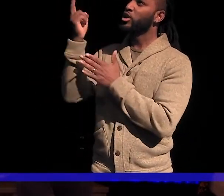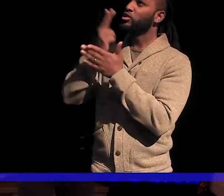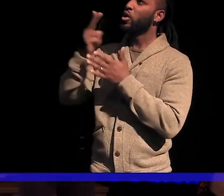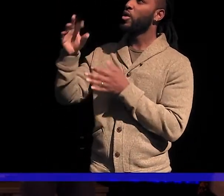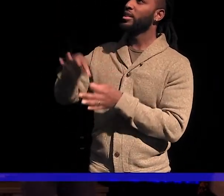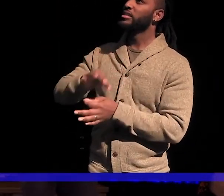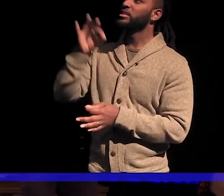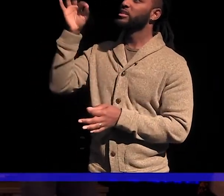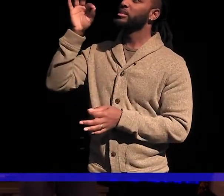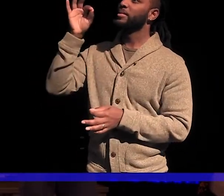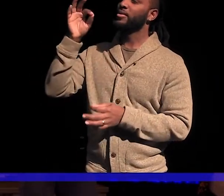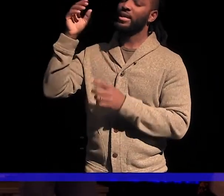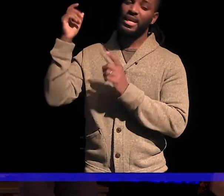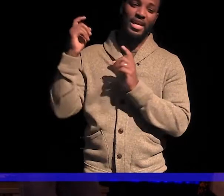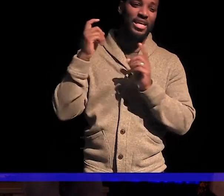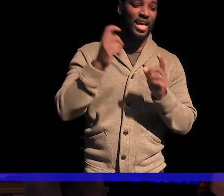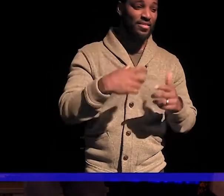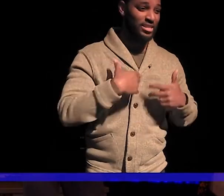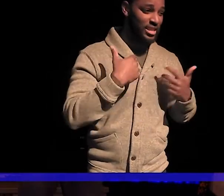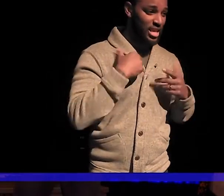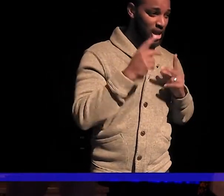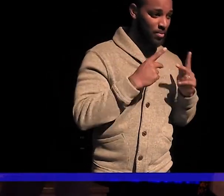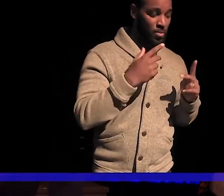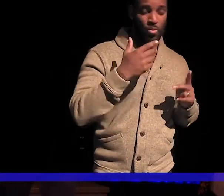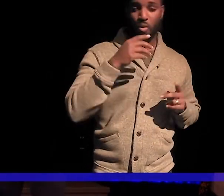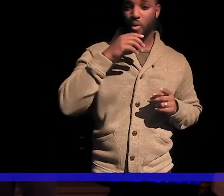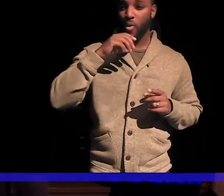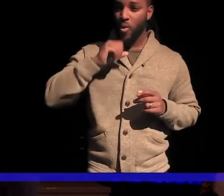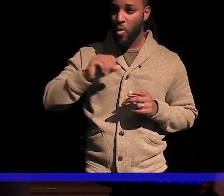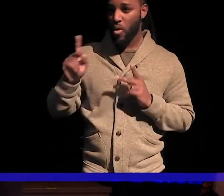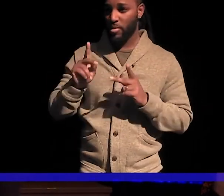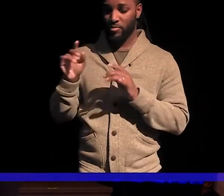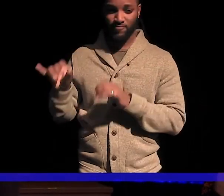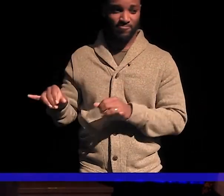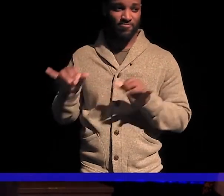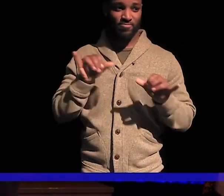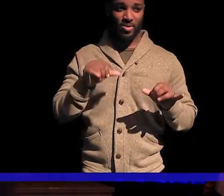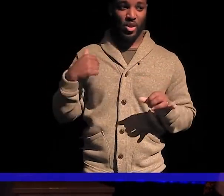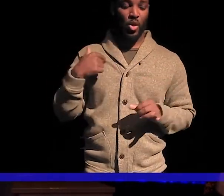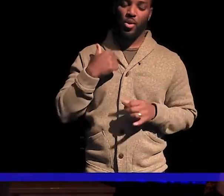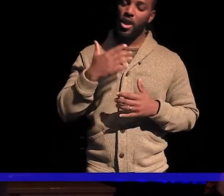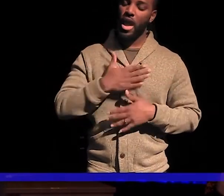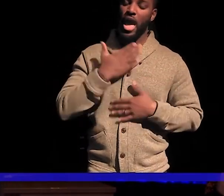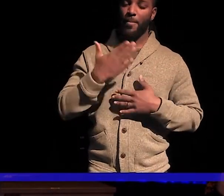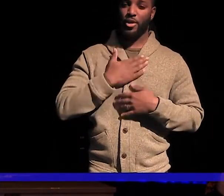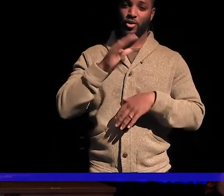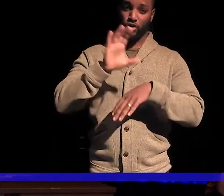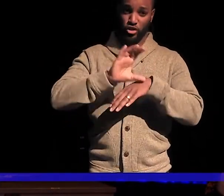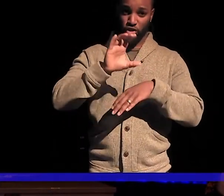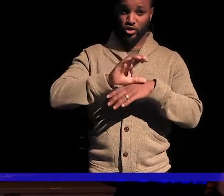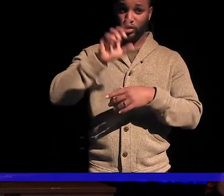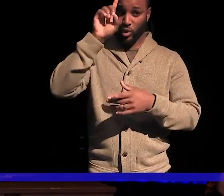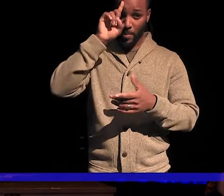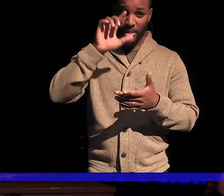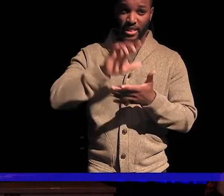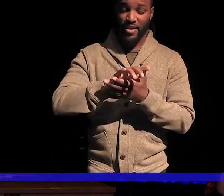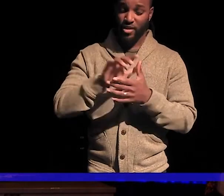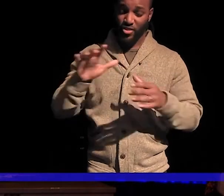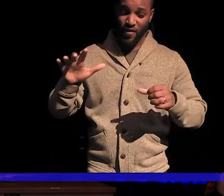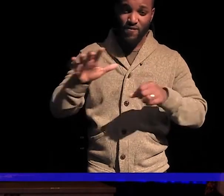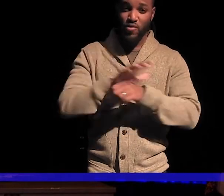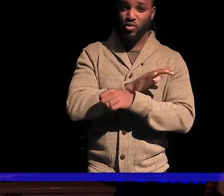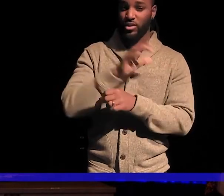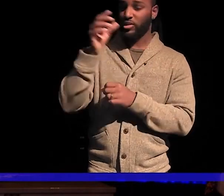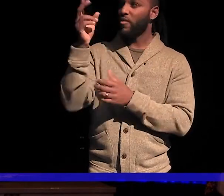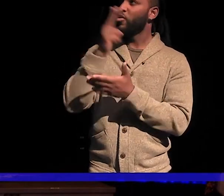Spirit to young and old alike. And we are glad that we are in a church that believes in the fullness of the